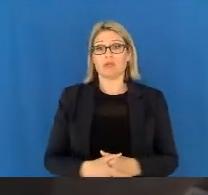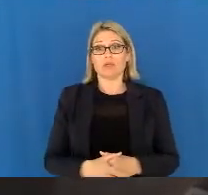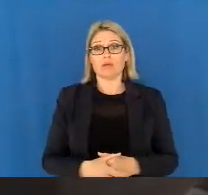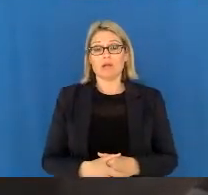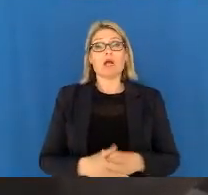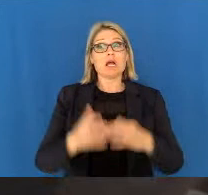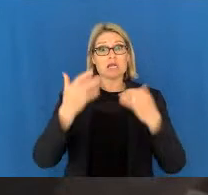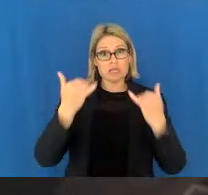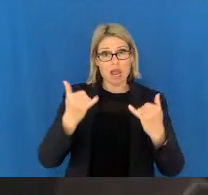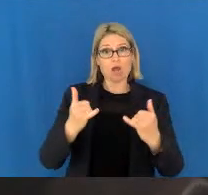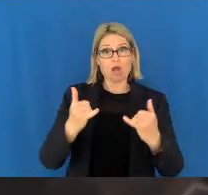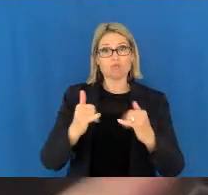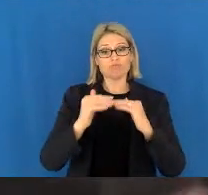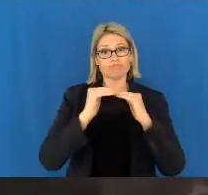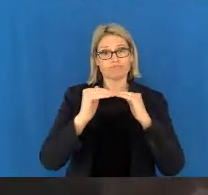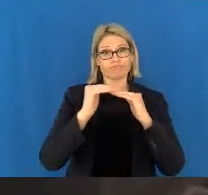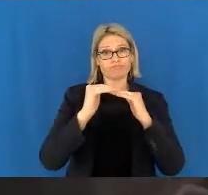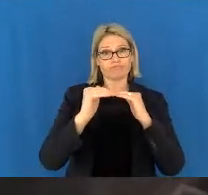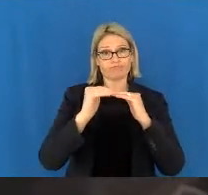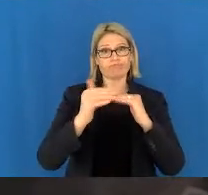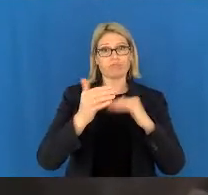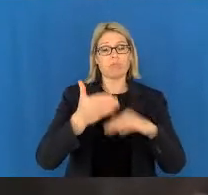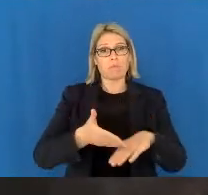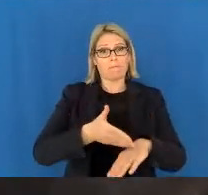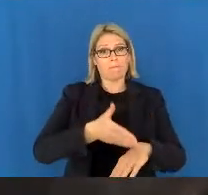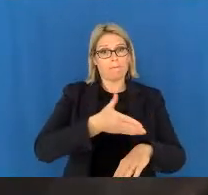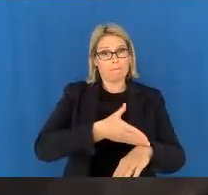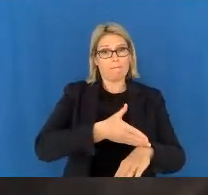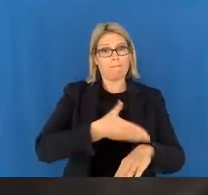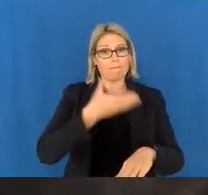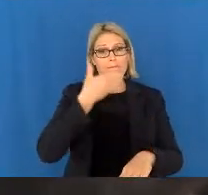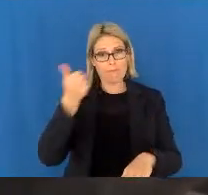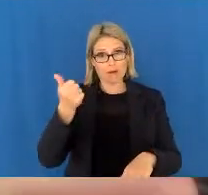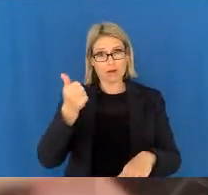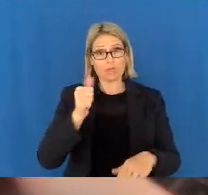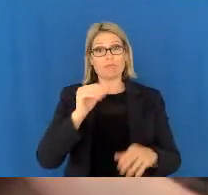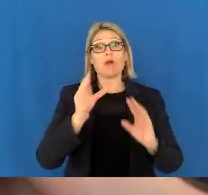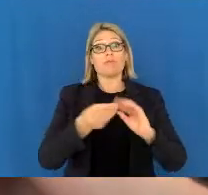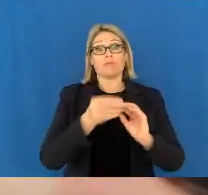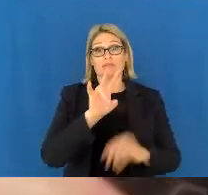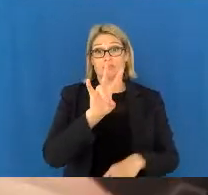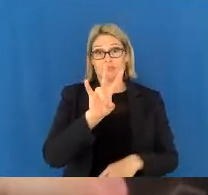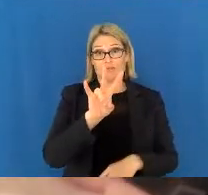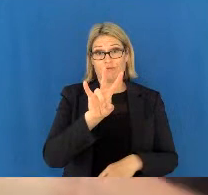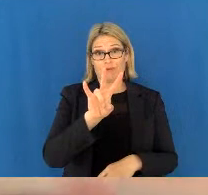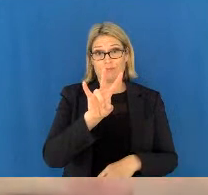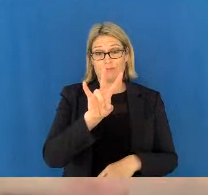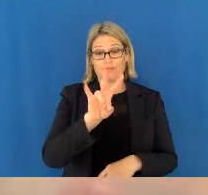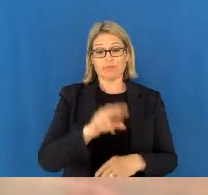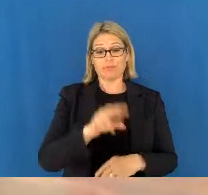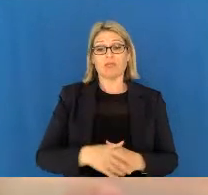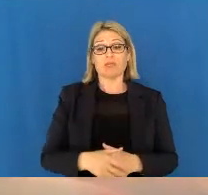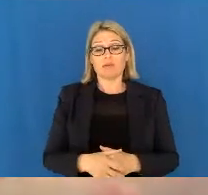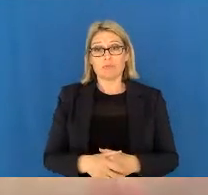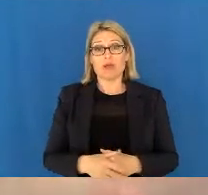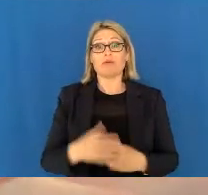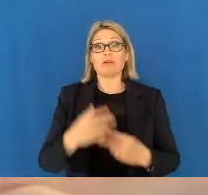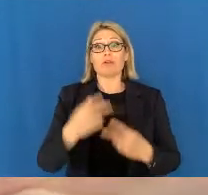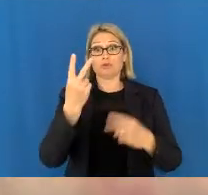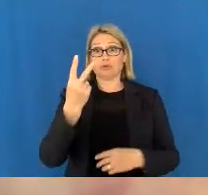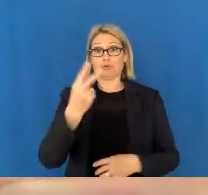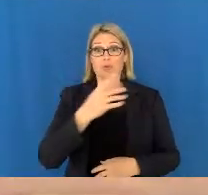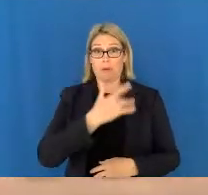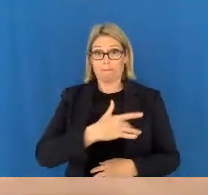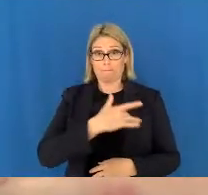stabilized. They're doing better and better. They're slowly recovering. And of those 7 patients, it should be said that the 2 patients that had